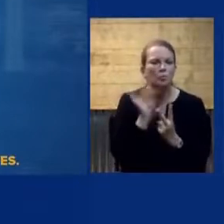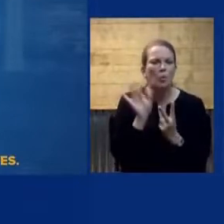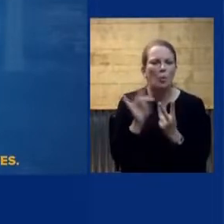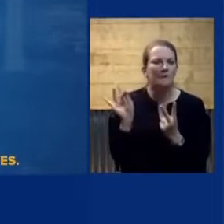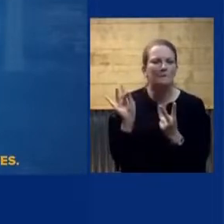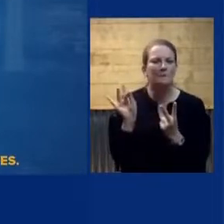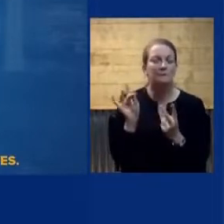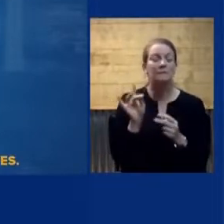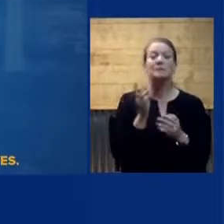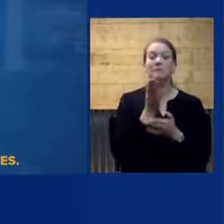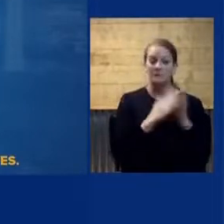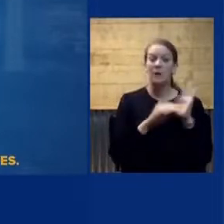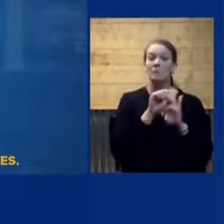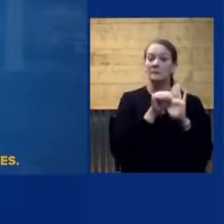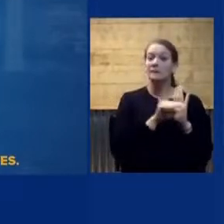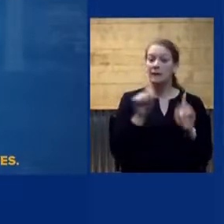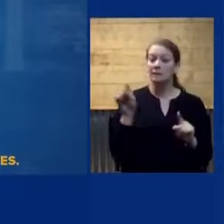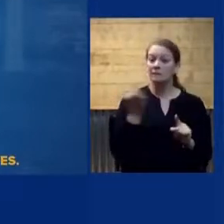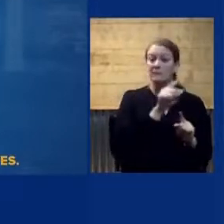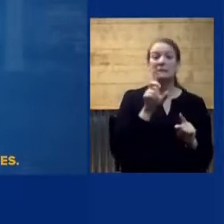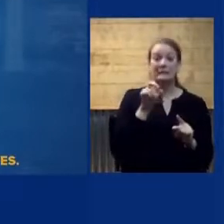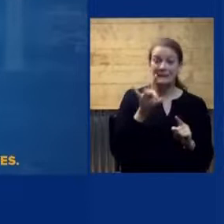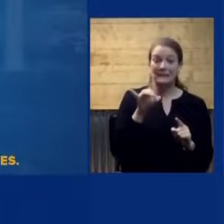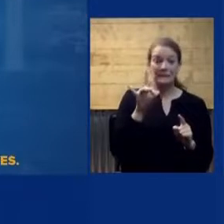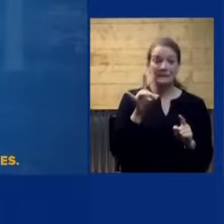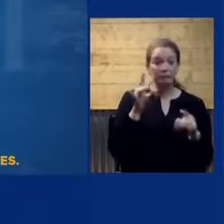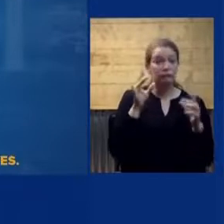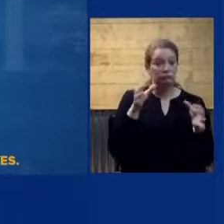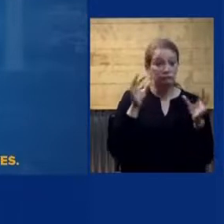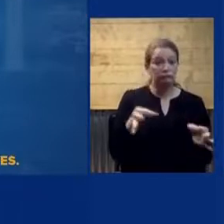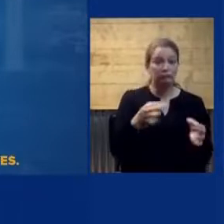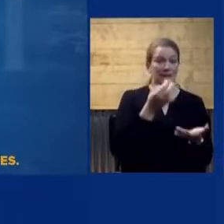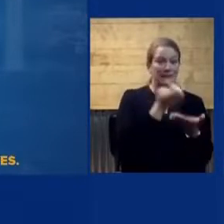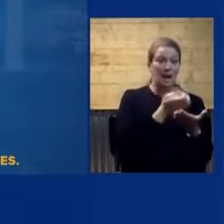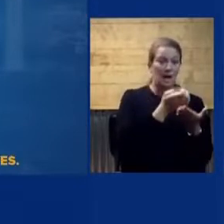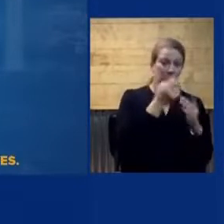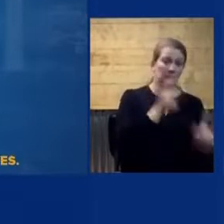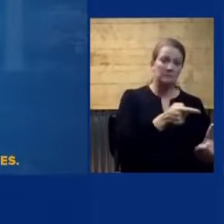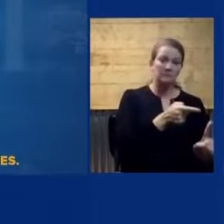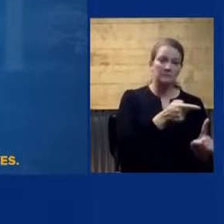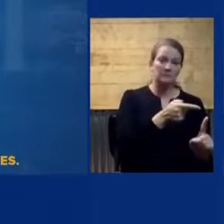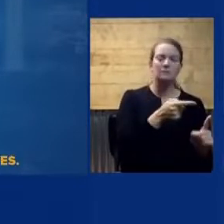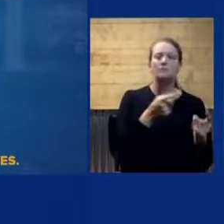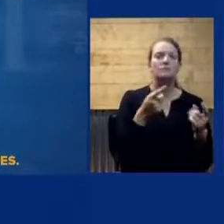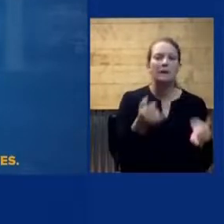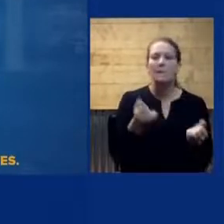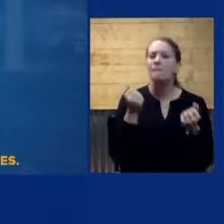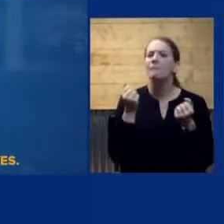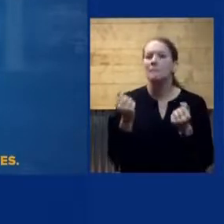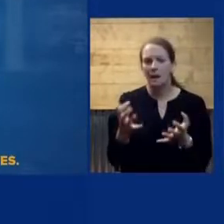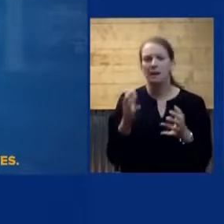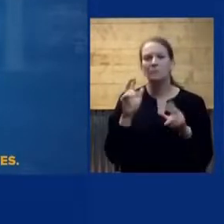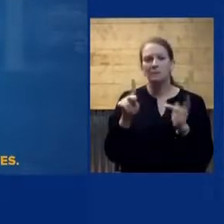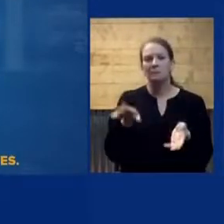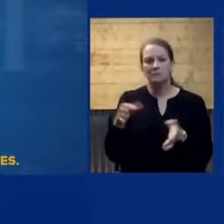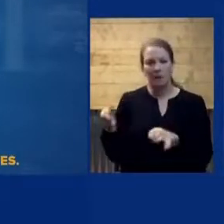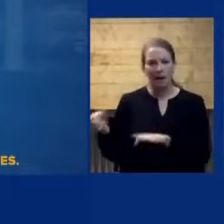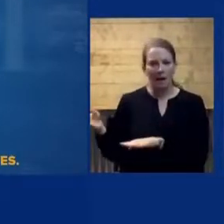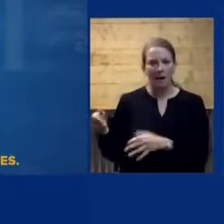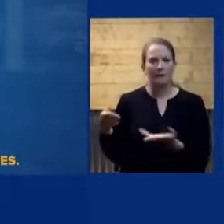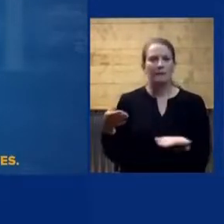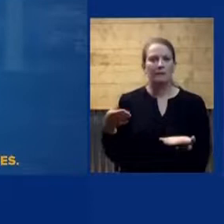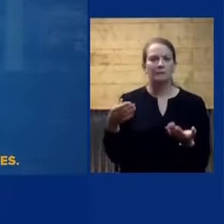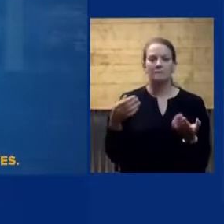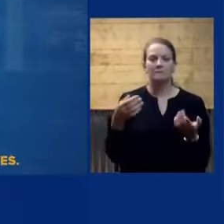that made that choice are the states that are now suffering. It was, of course, reopen.